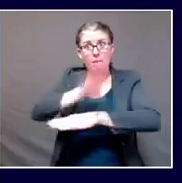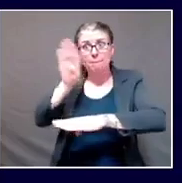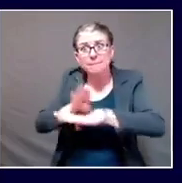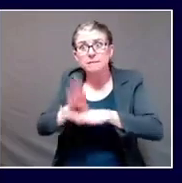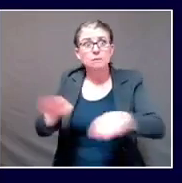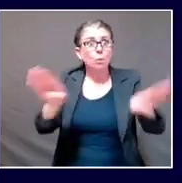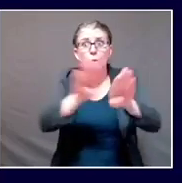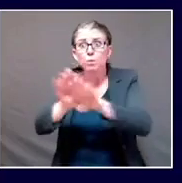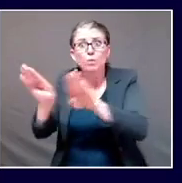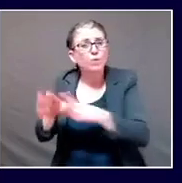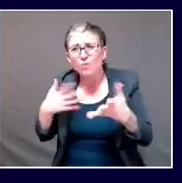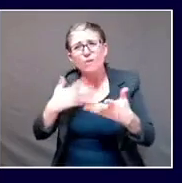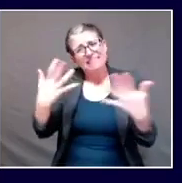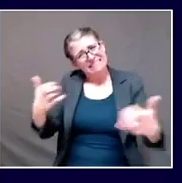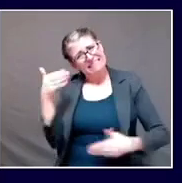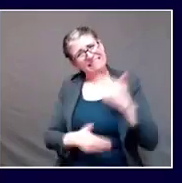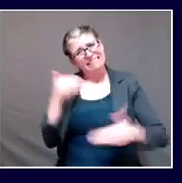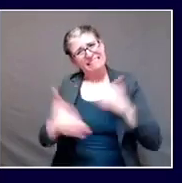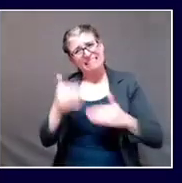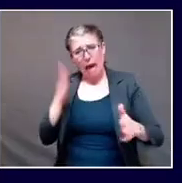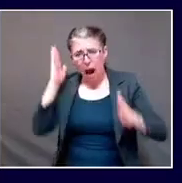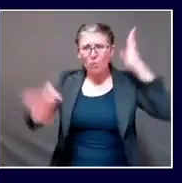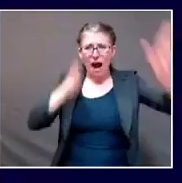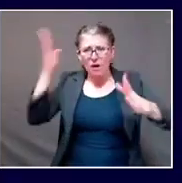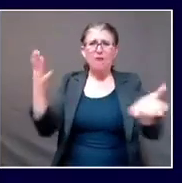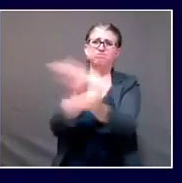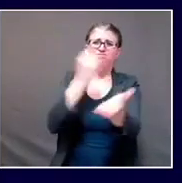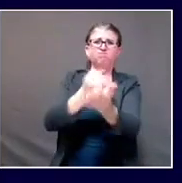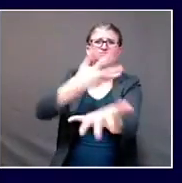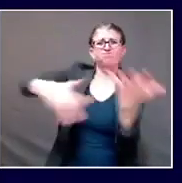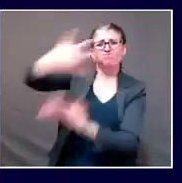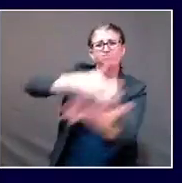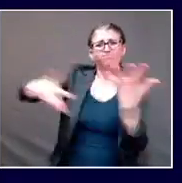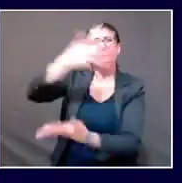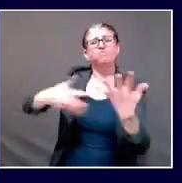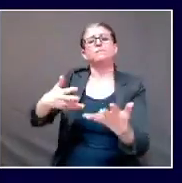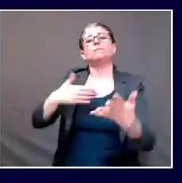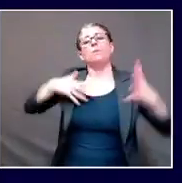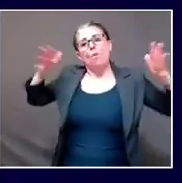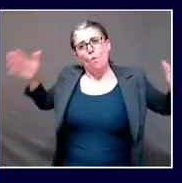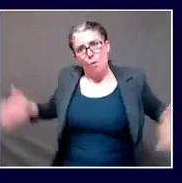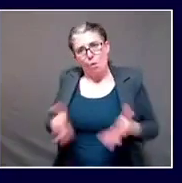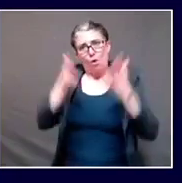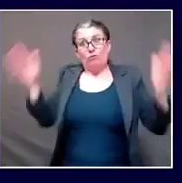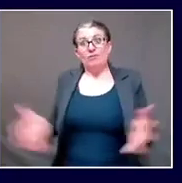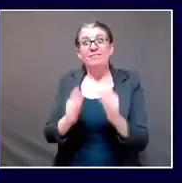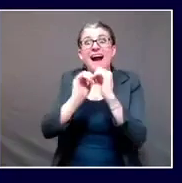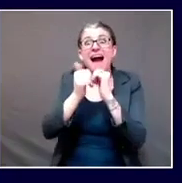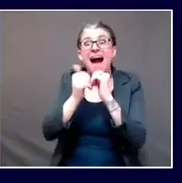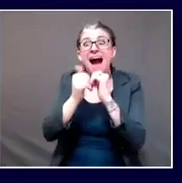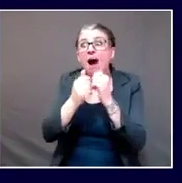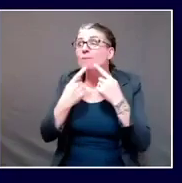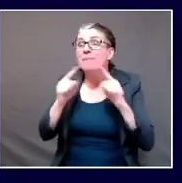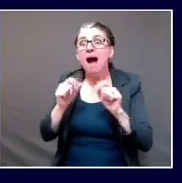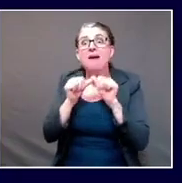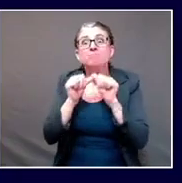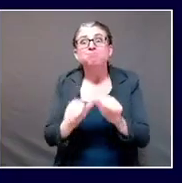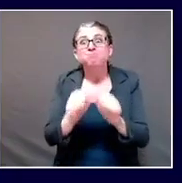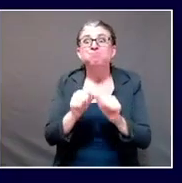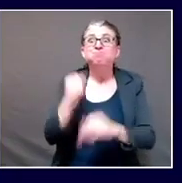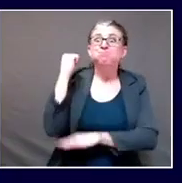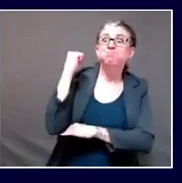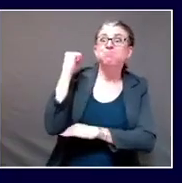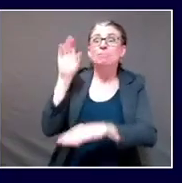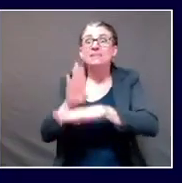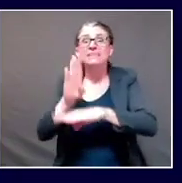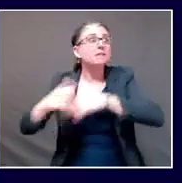to keep our businesses open this winter, keep schools open, sports alive again, wear